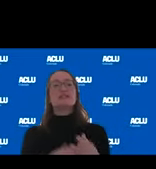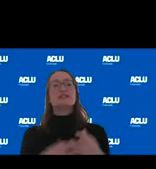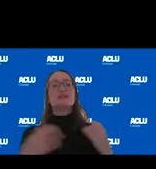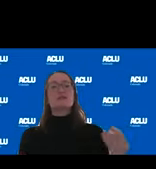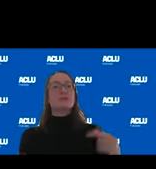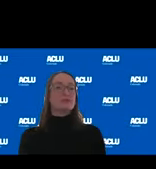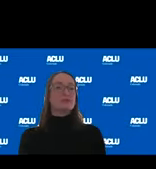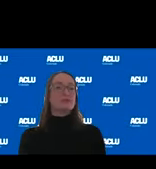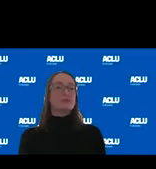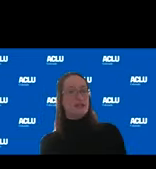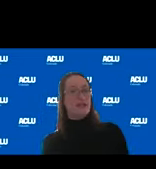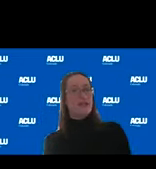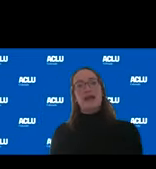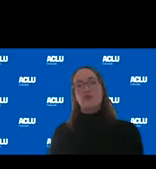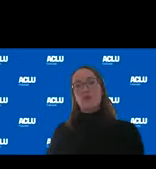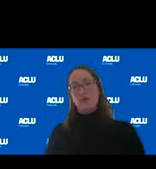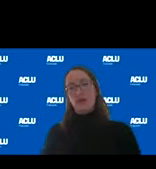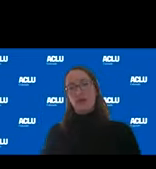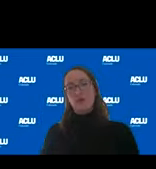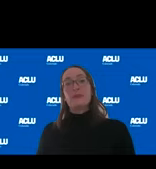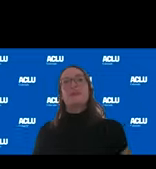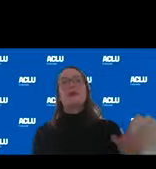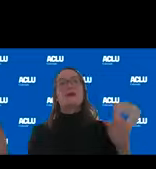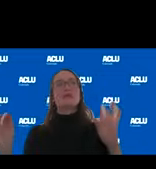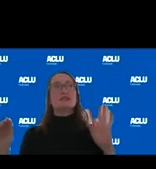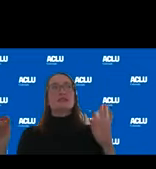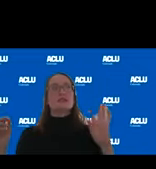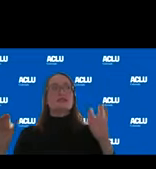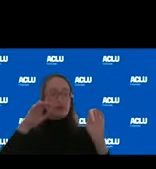the difference between absentee and vote by mail?